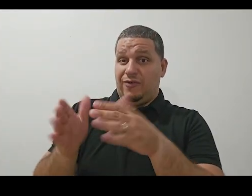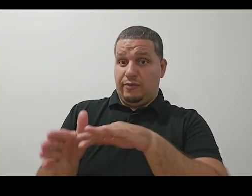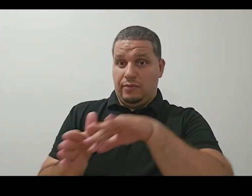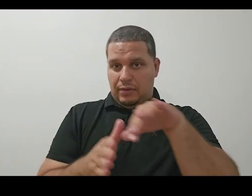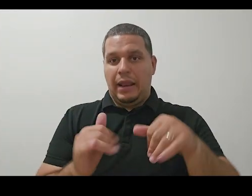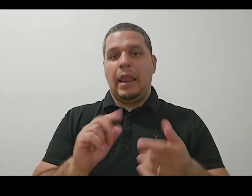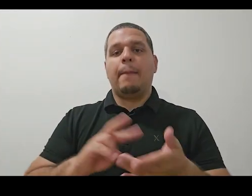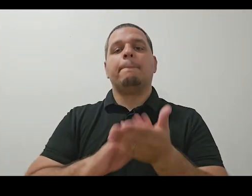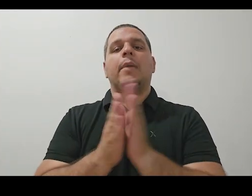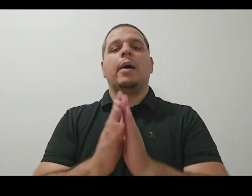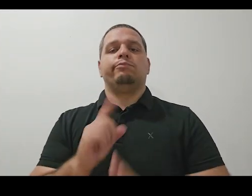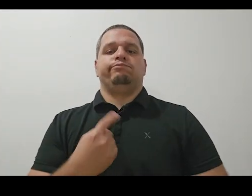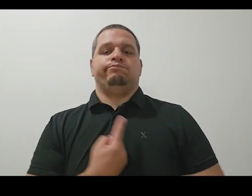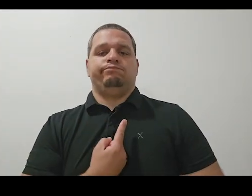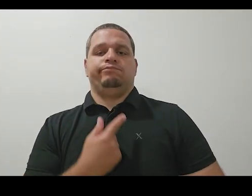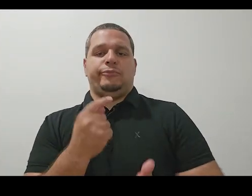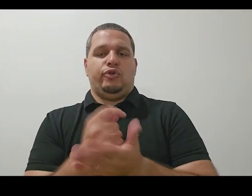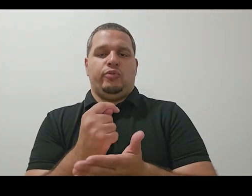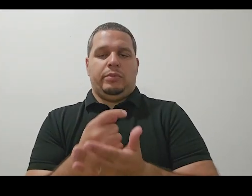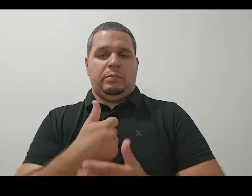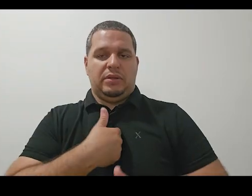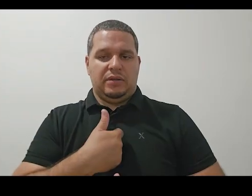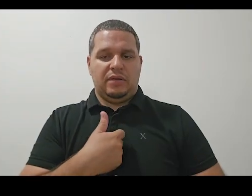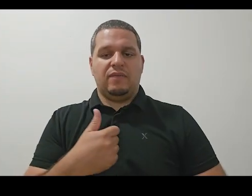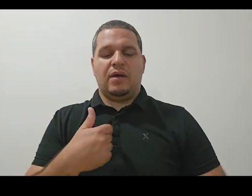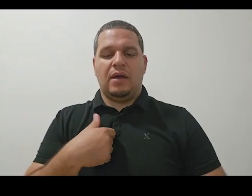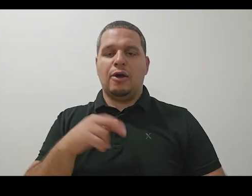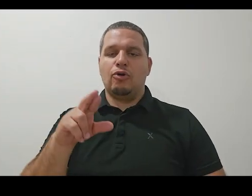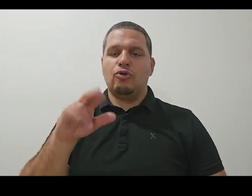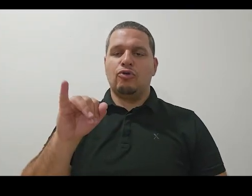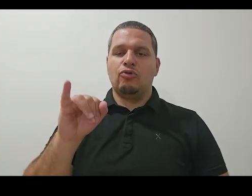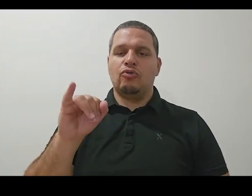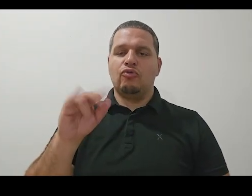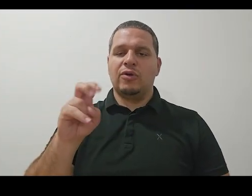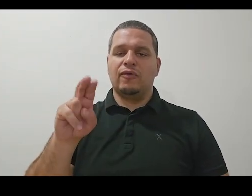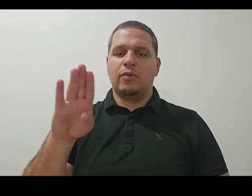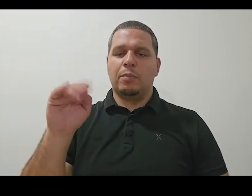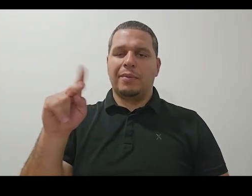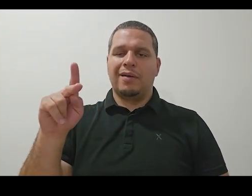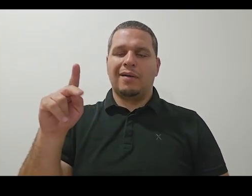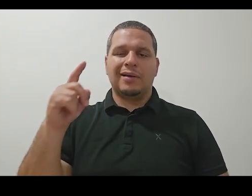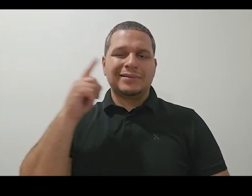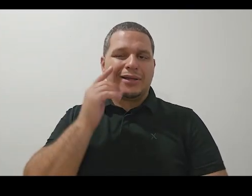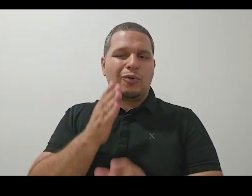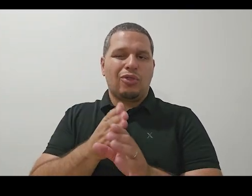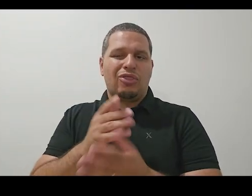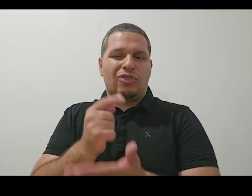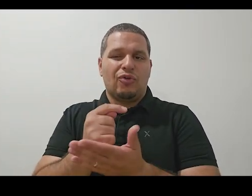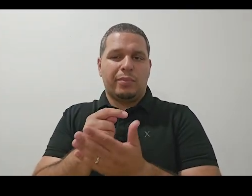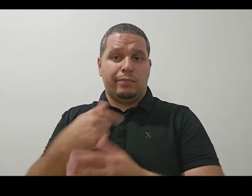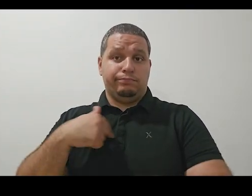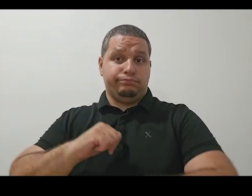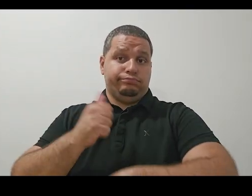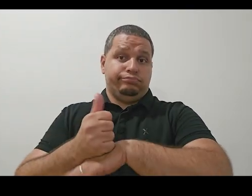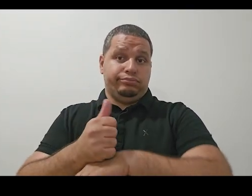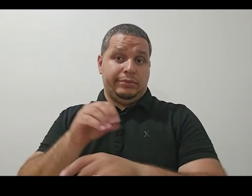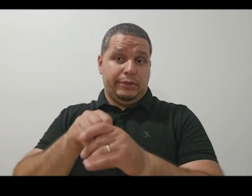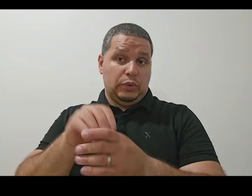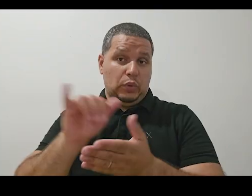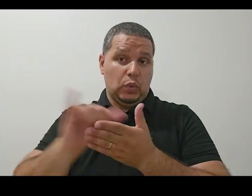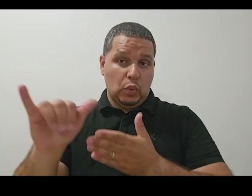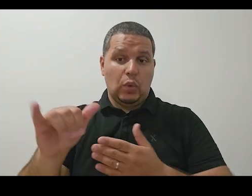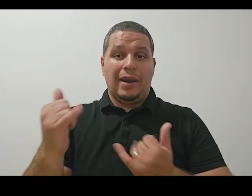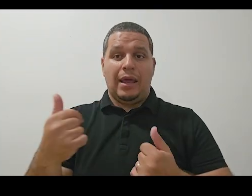therapist myself. Then quickly, I founded Riverbank Psychotherapy in New York. So now we're in